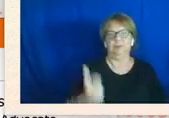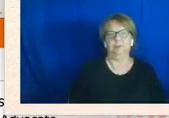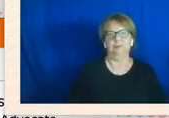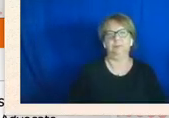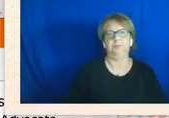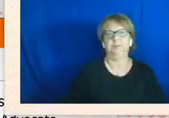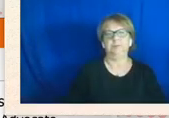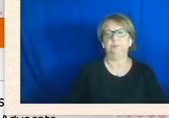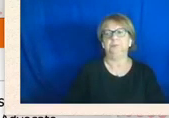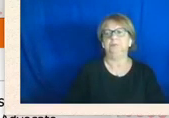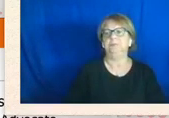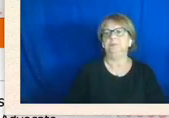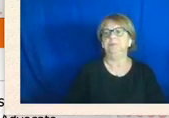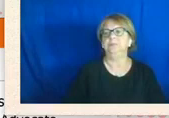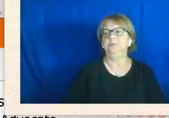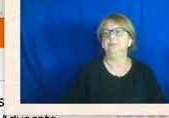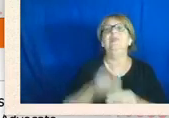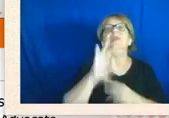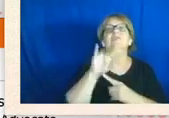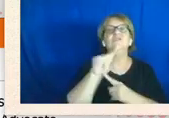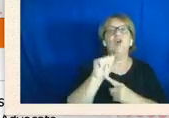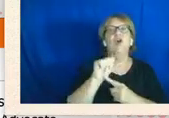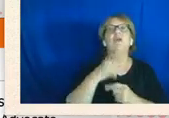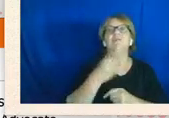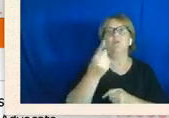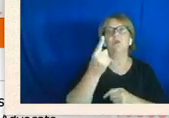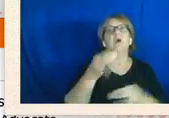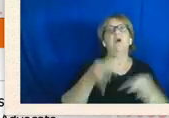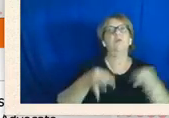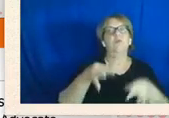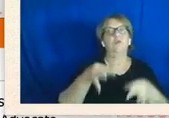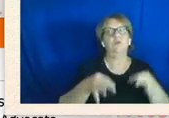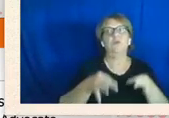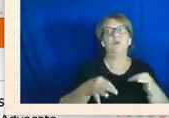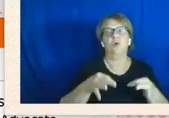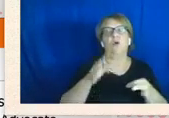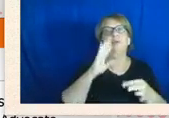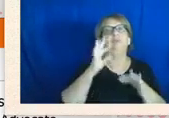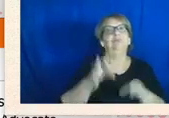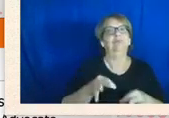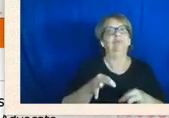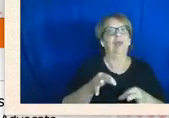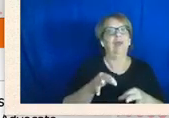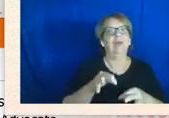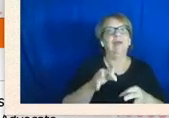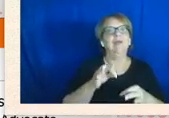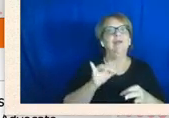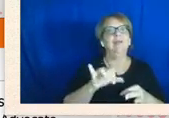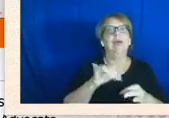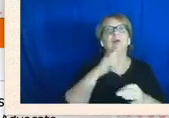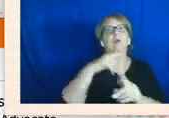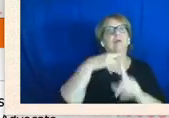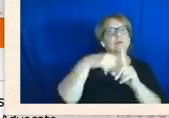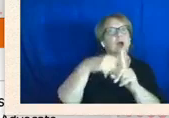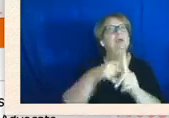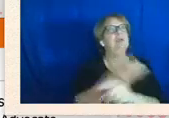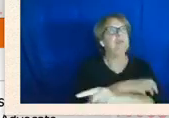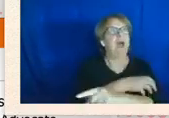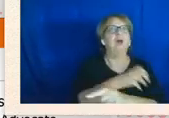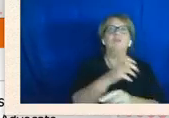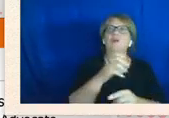So in Florida, we have at least one court that found the supported decision making agreements was a positive, powerful alternative to